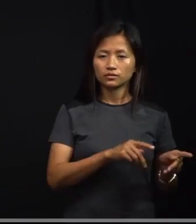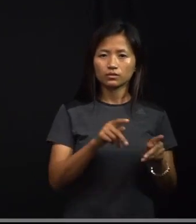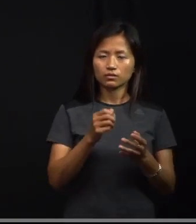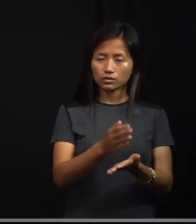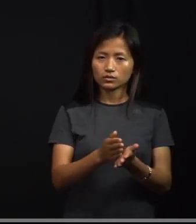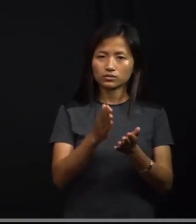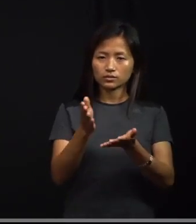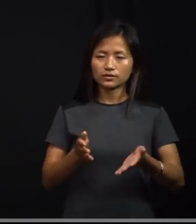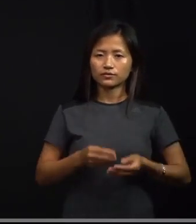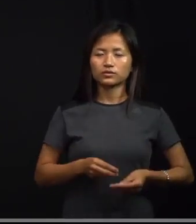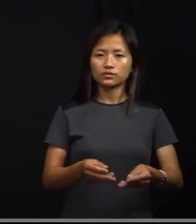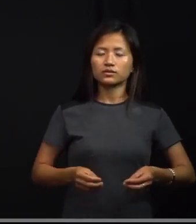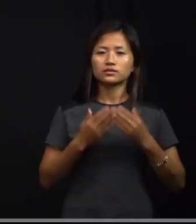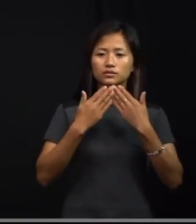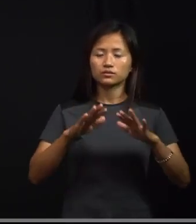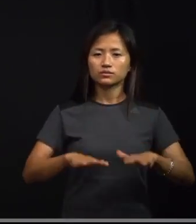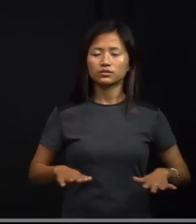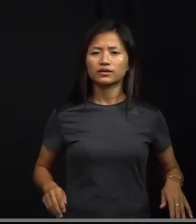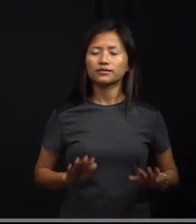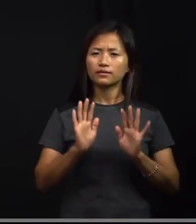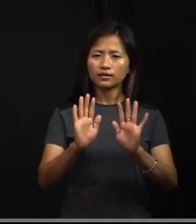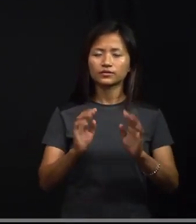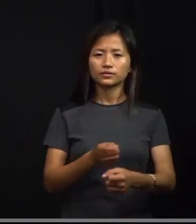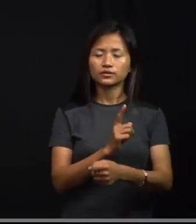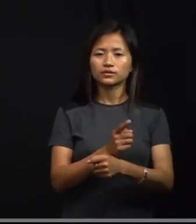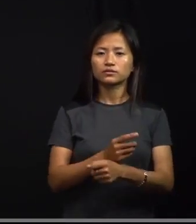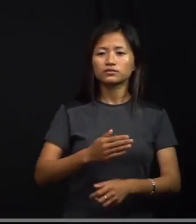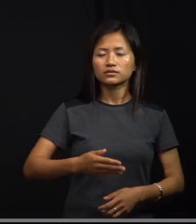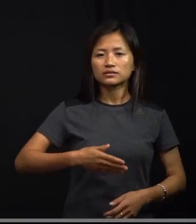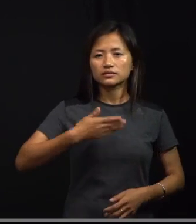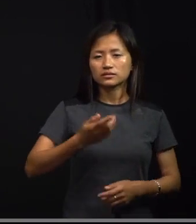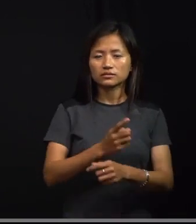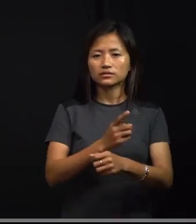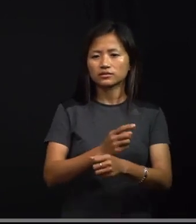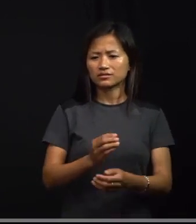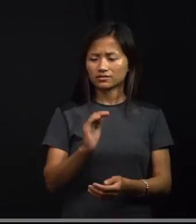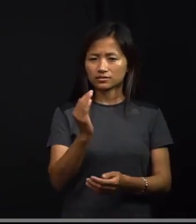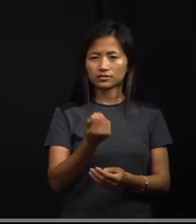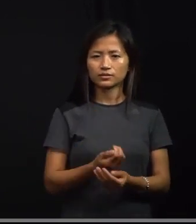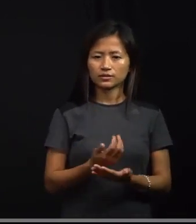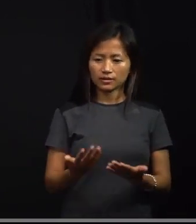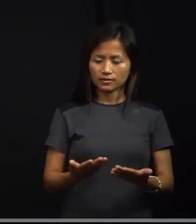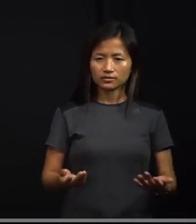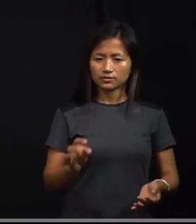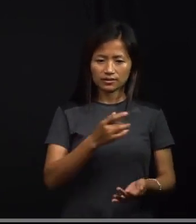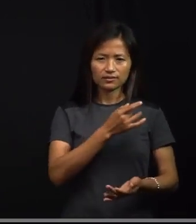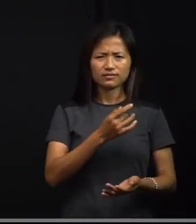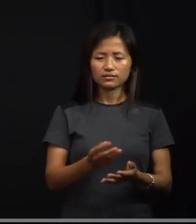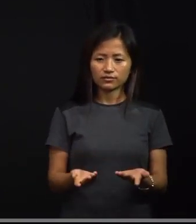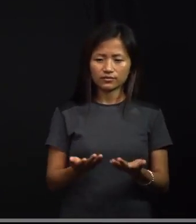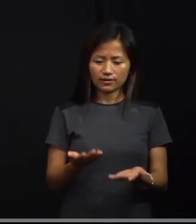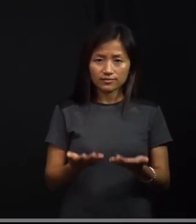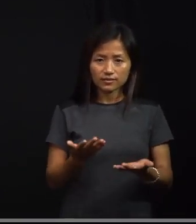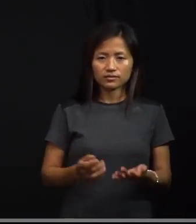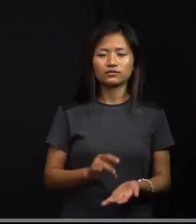to school, there has to be a teacher, isn't it? And then the teacher will give you some kind of training, isn't it? So